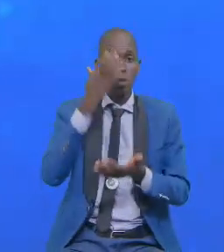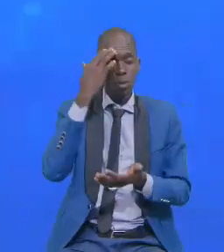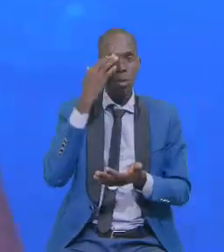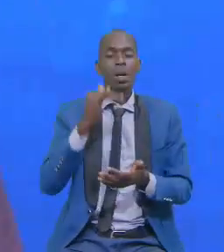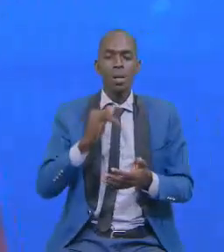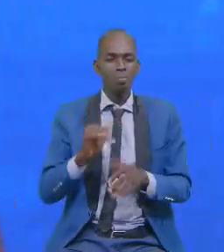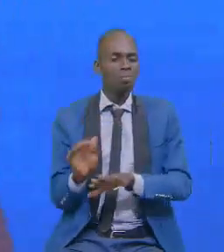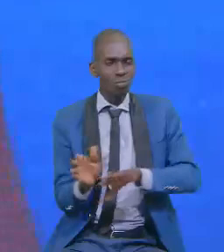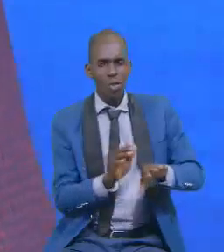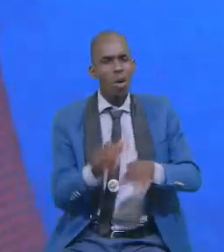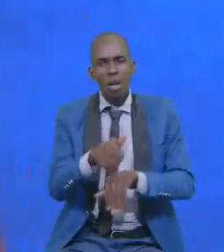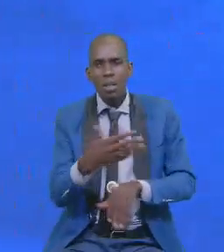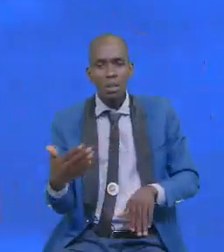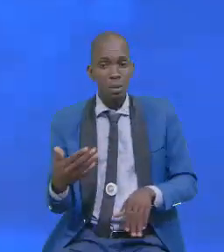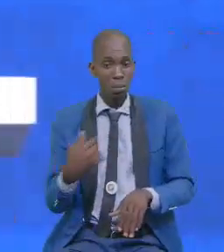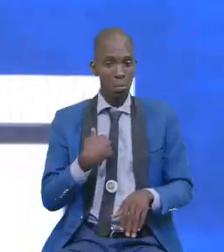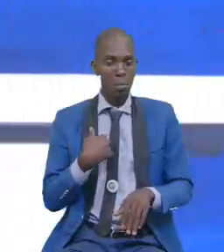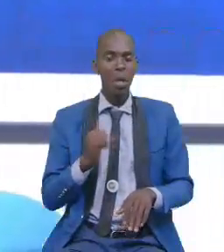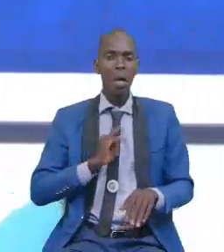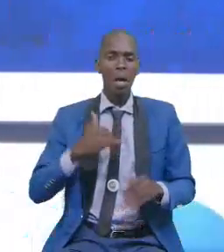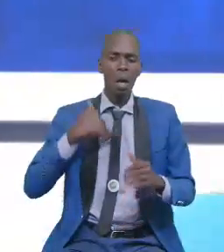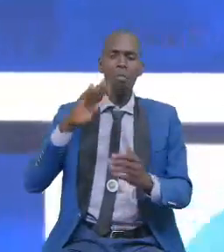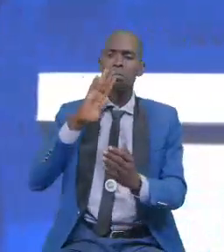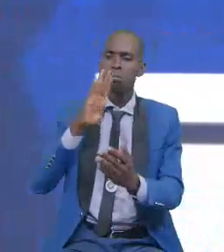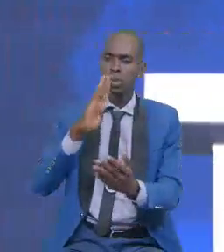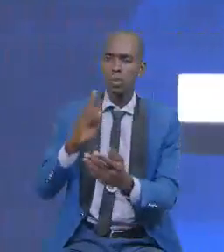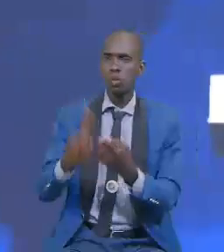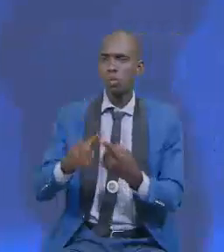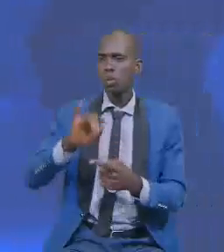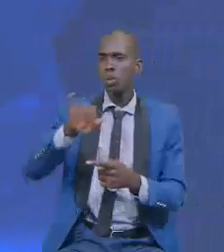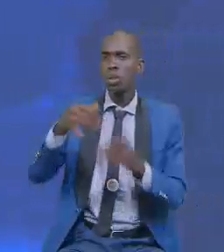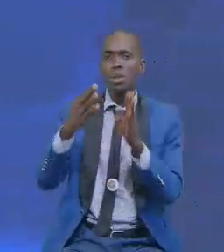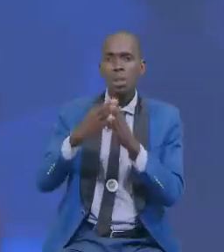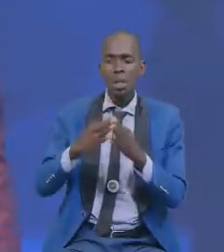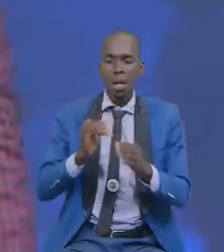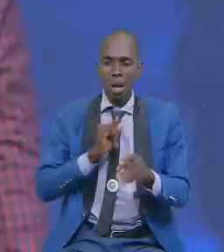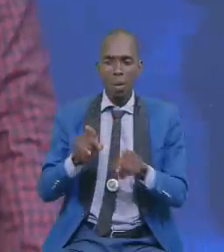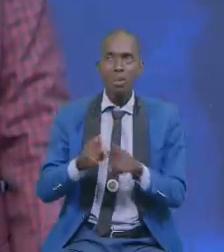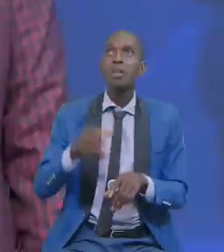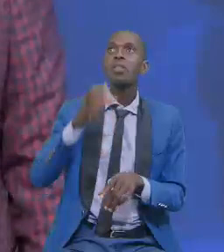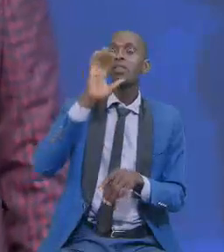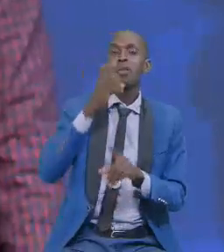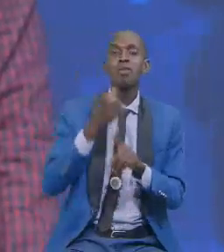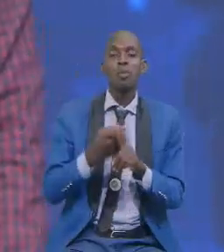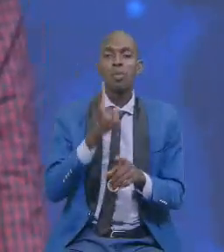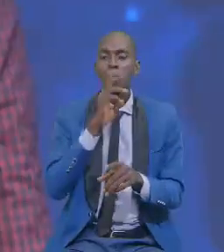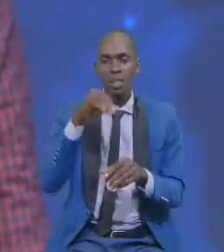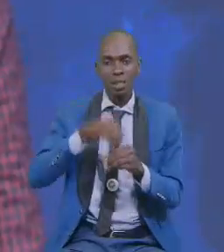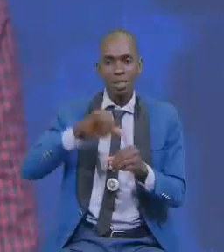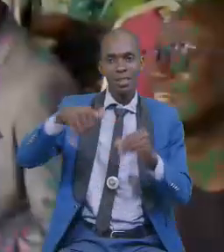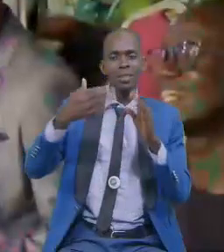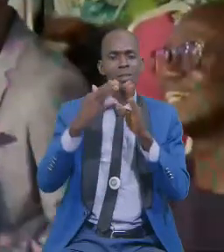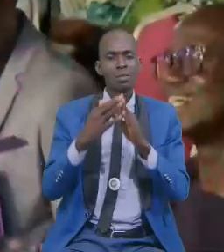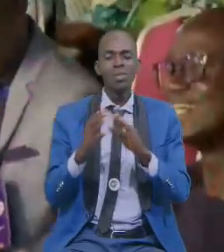So you know, I've been to Jerusalem and I even drank of the water of Jordan. I said, please tell me the real